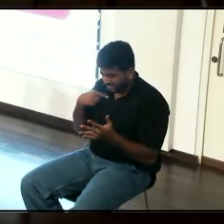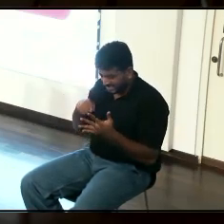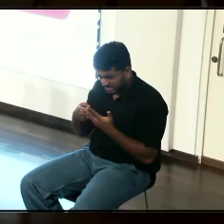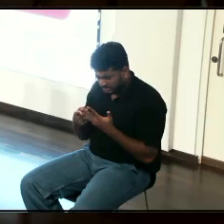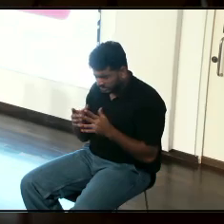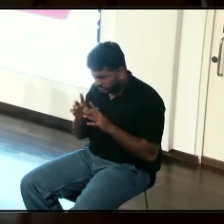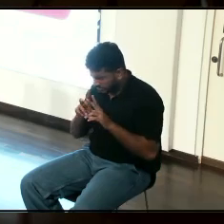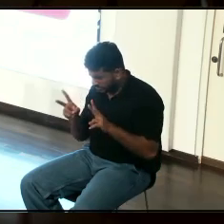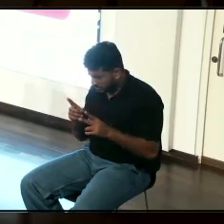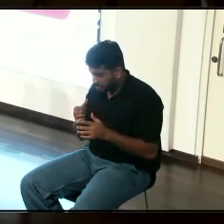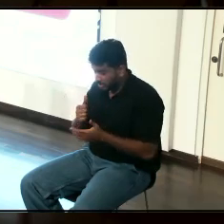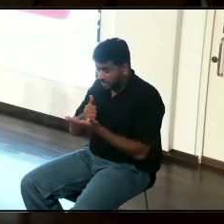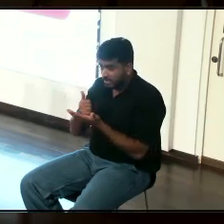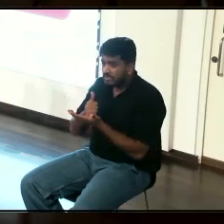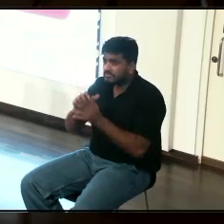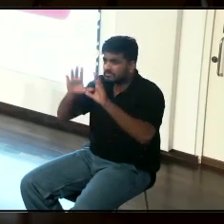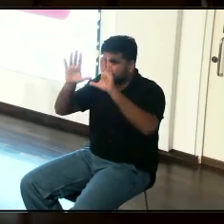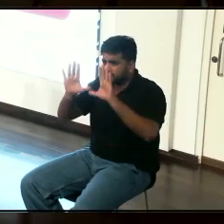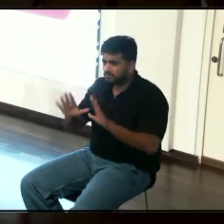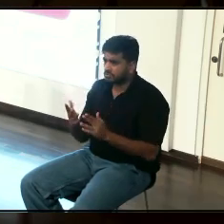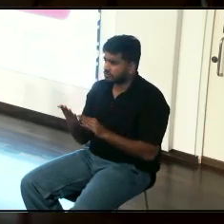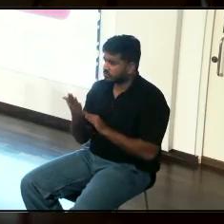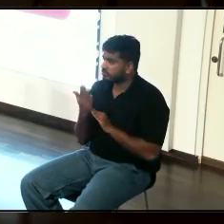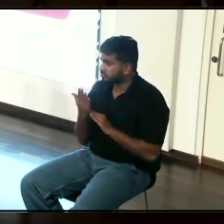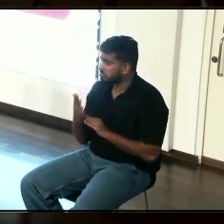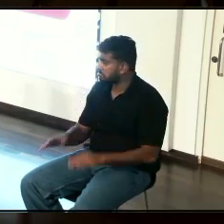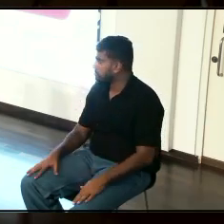most compulsive layers of all.